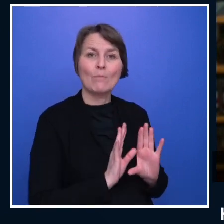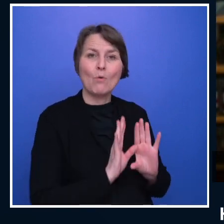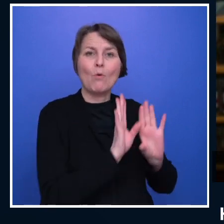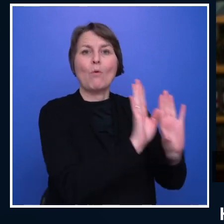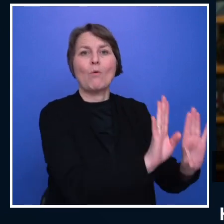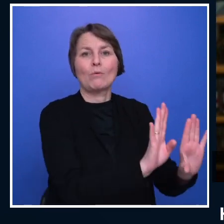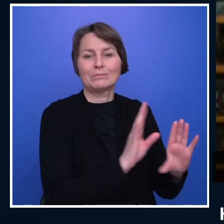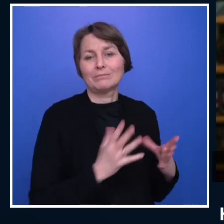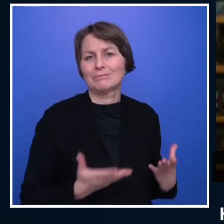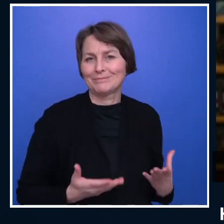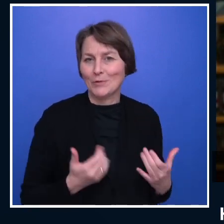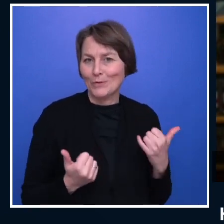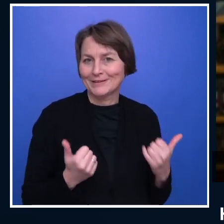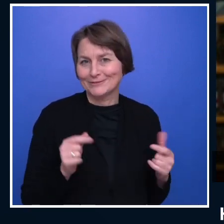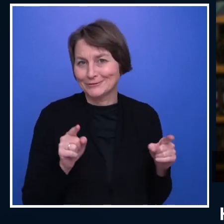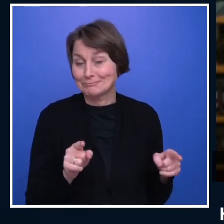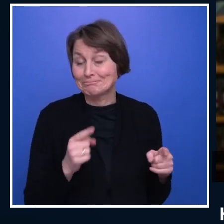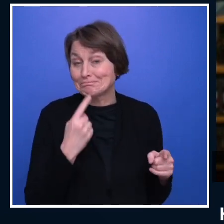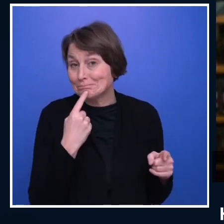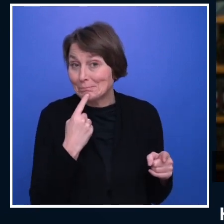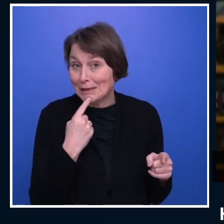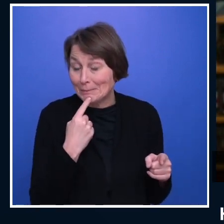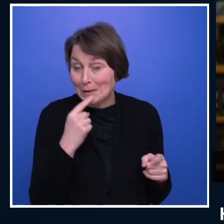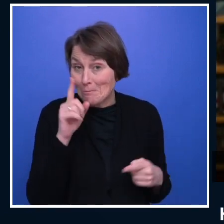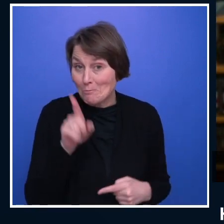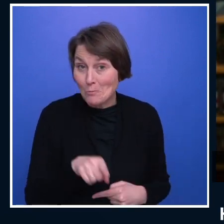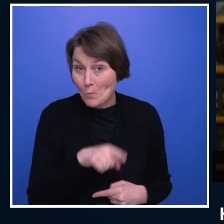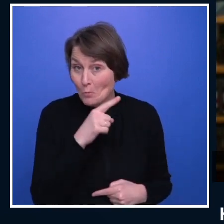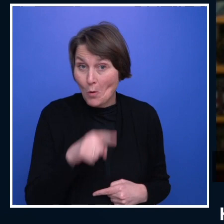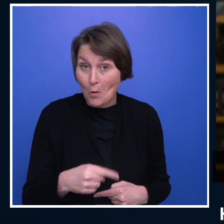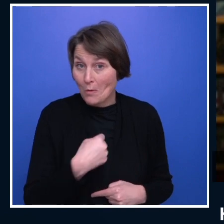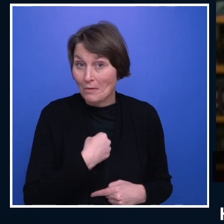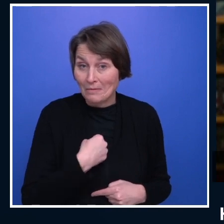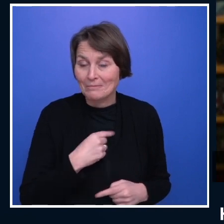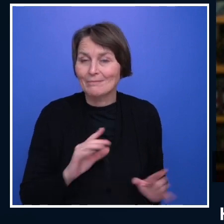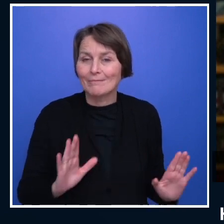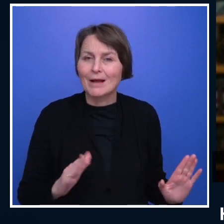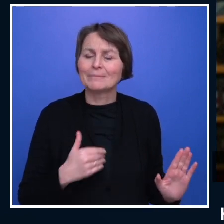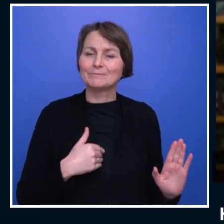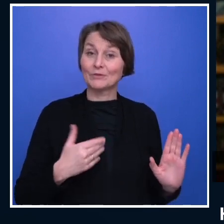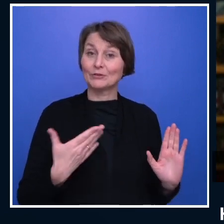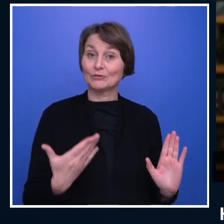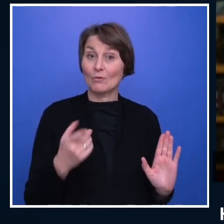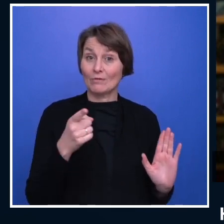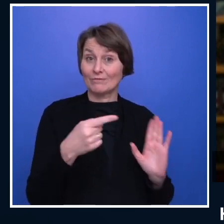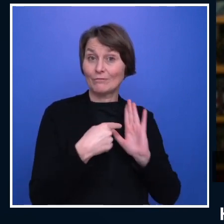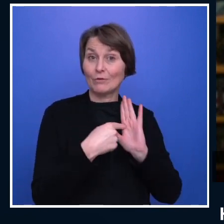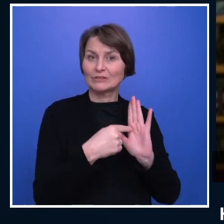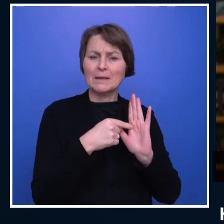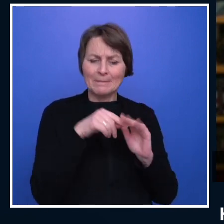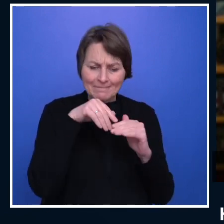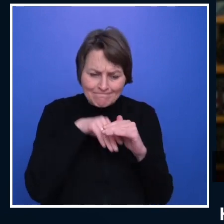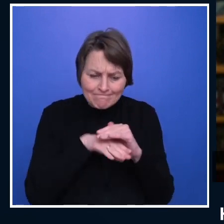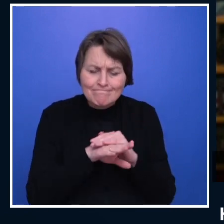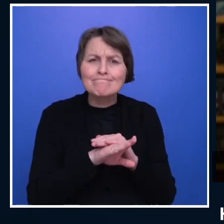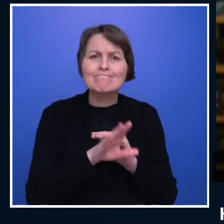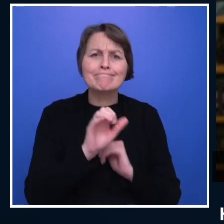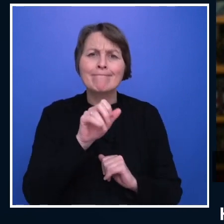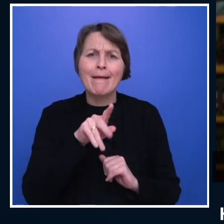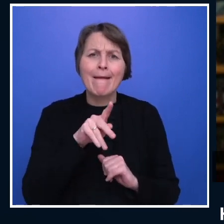I may be wrong, so correct me if I'm wrong. But so then the idea is if I go into the app service and I pick, well, .NET